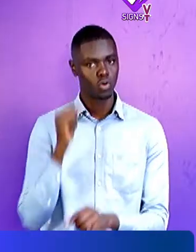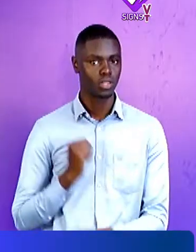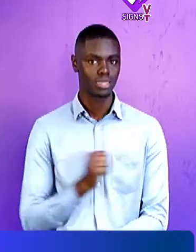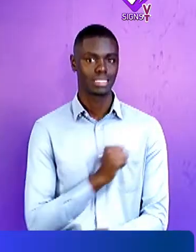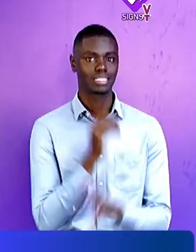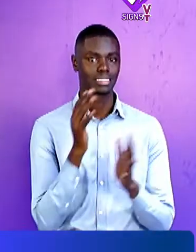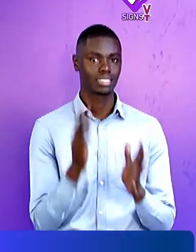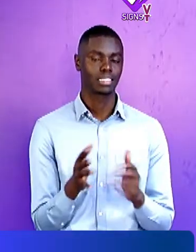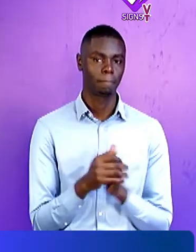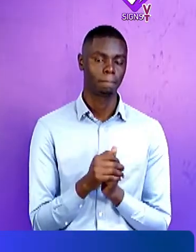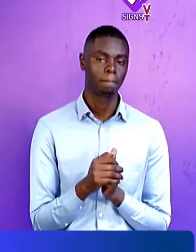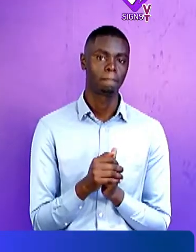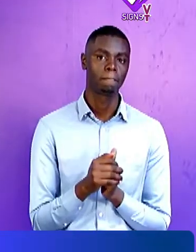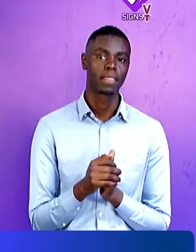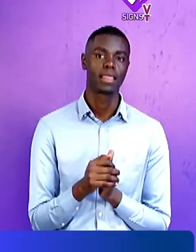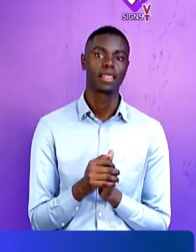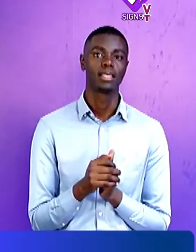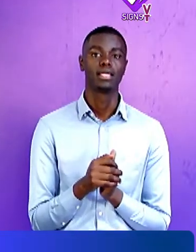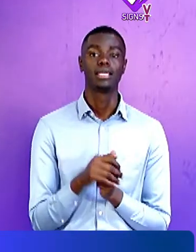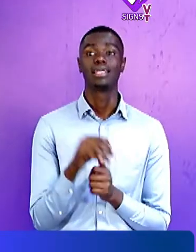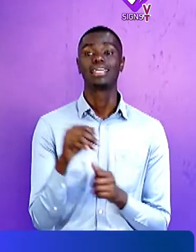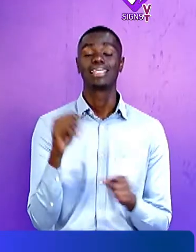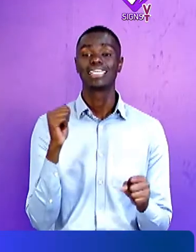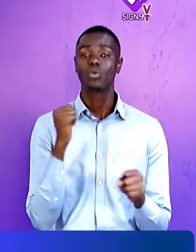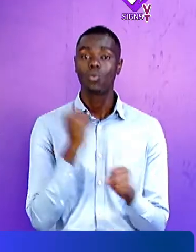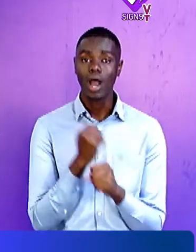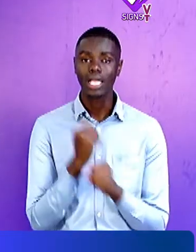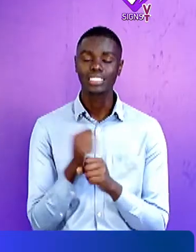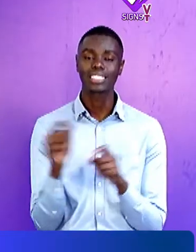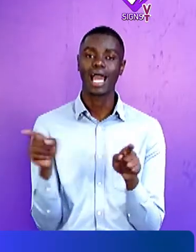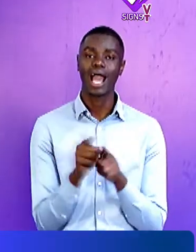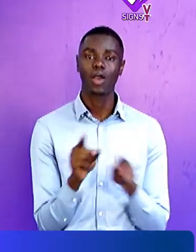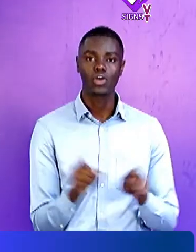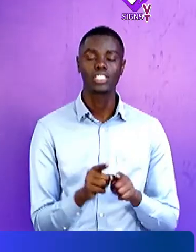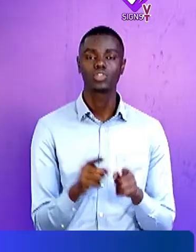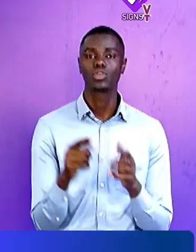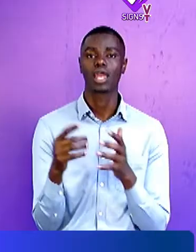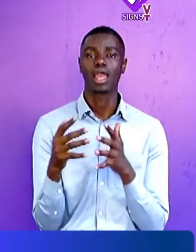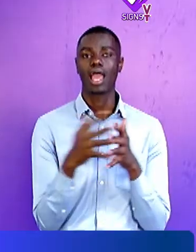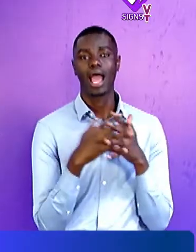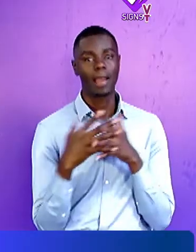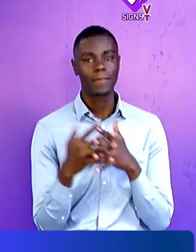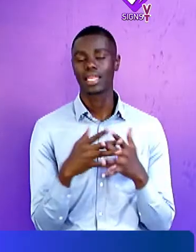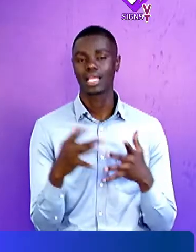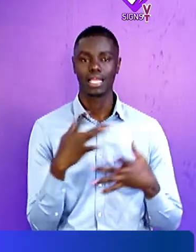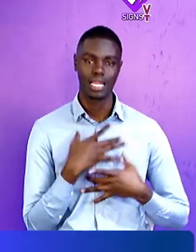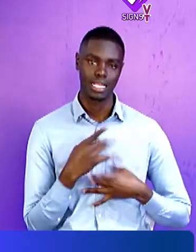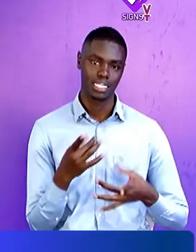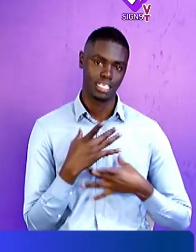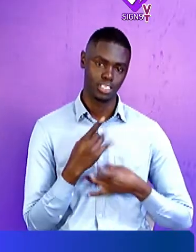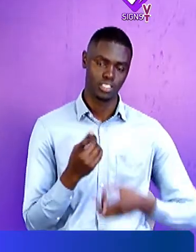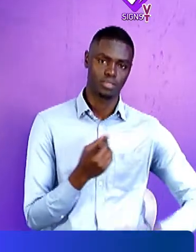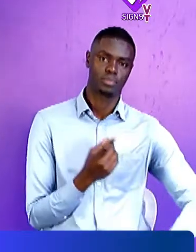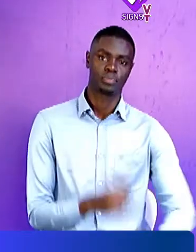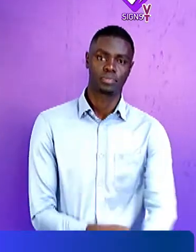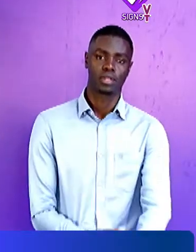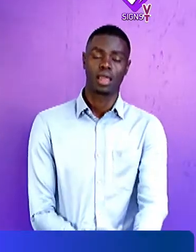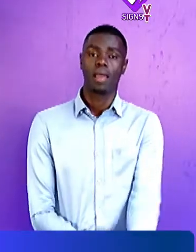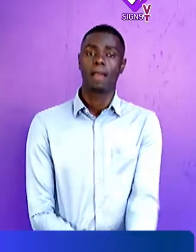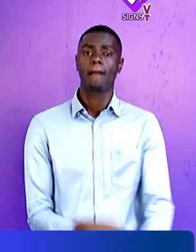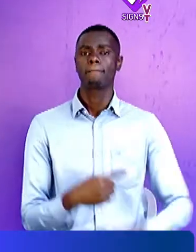cannot pass that thing. That guy is going to work according to American interests. So he was rubbishing it off. The president was not looking well, but I can tell you